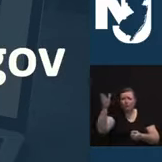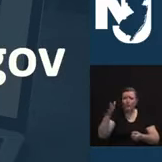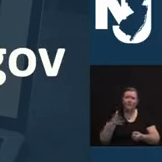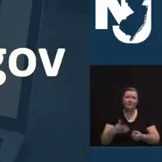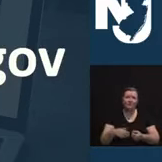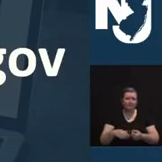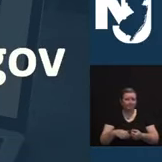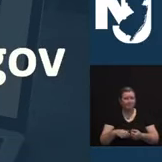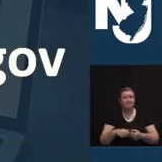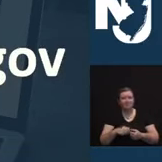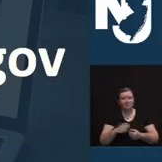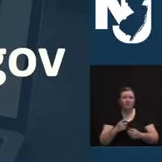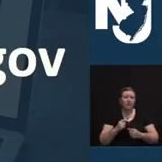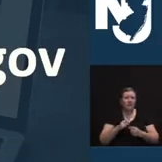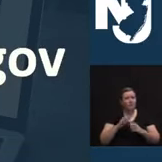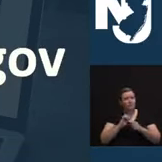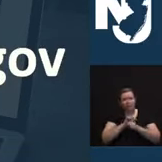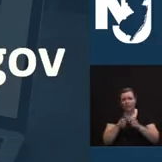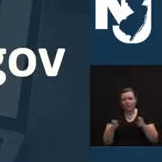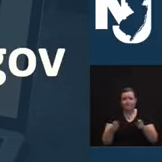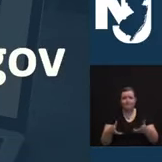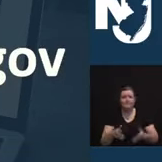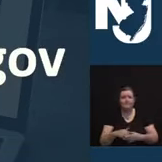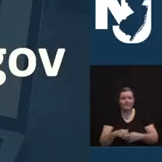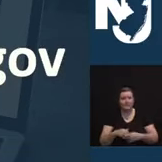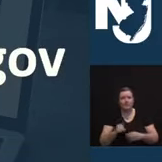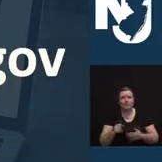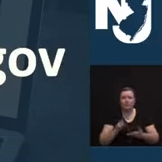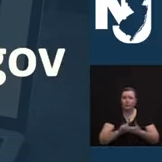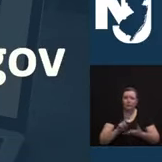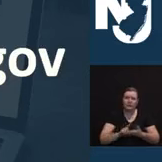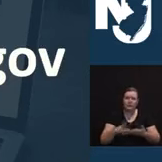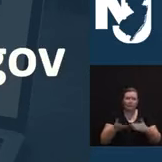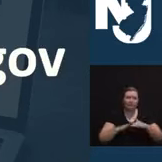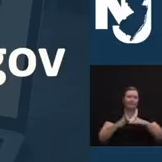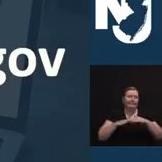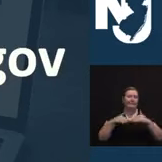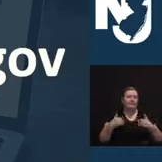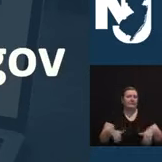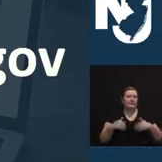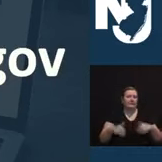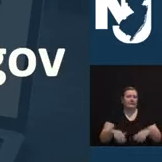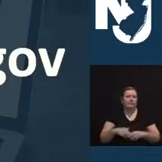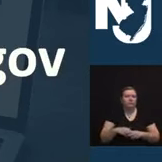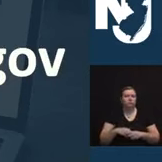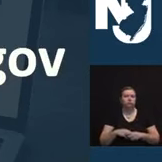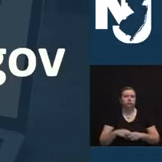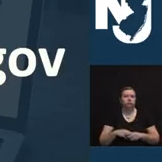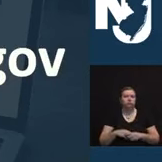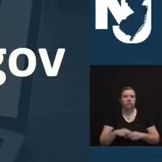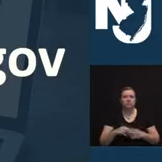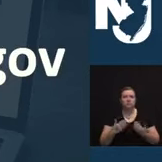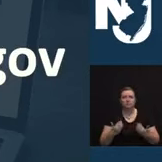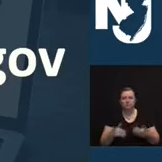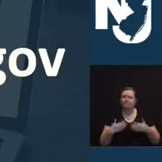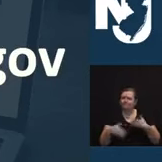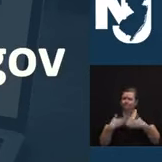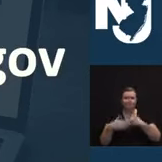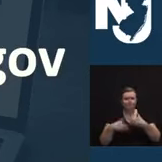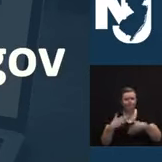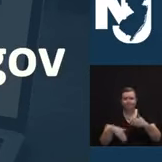today, this week, recently, are stark and sobering, but they should not deter us from continuing the fight, not just